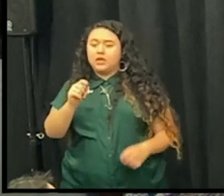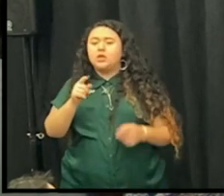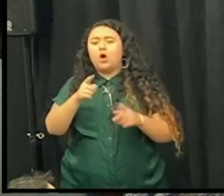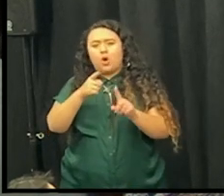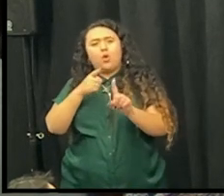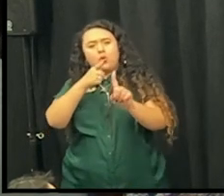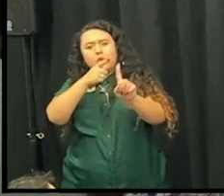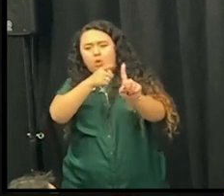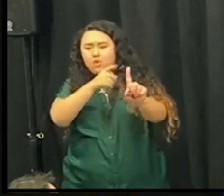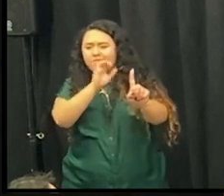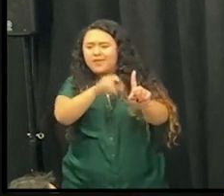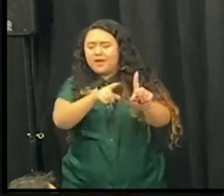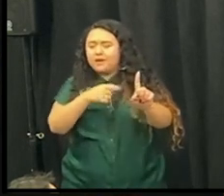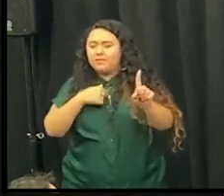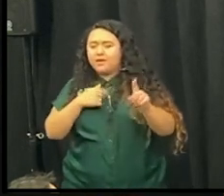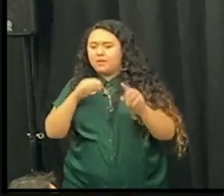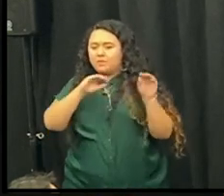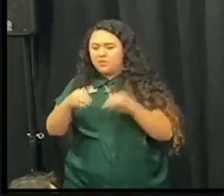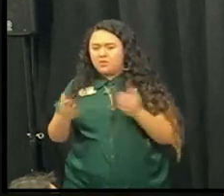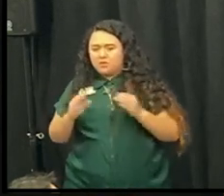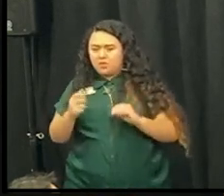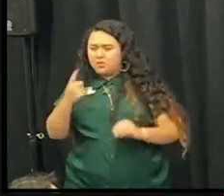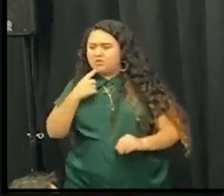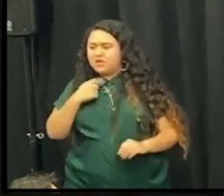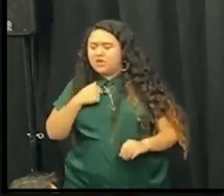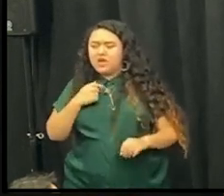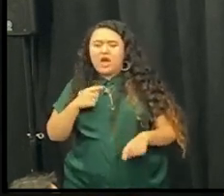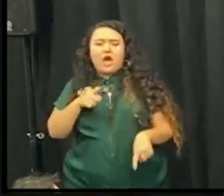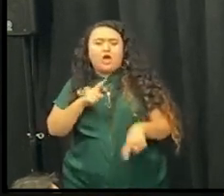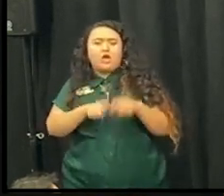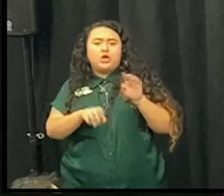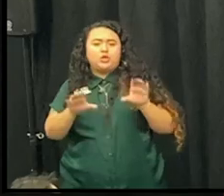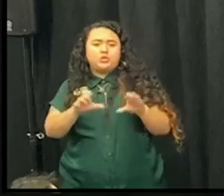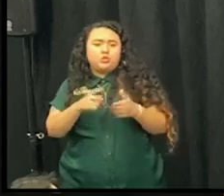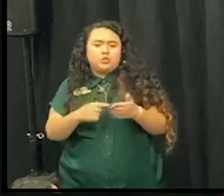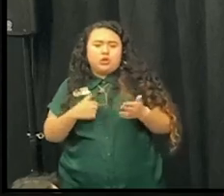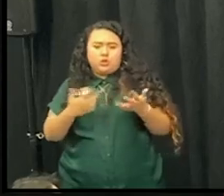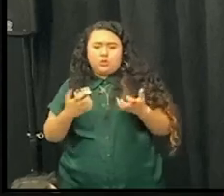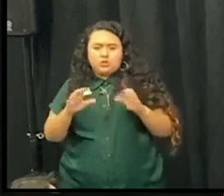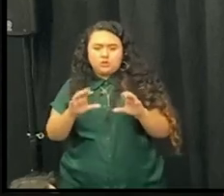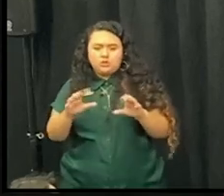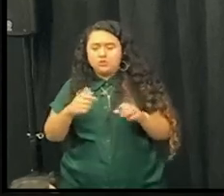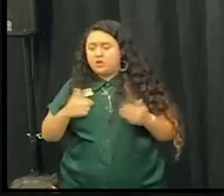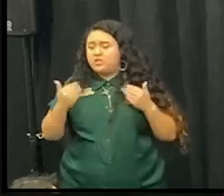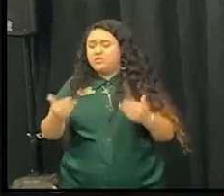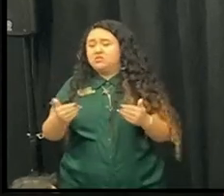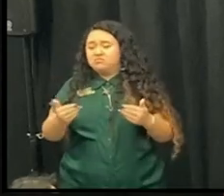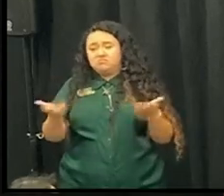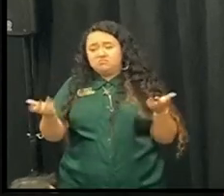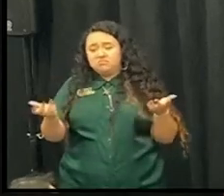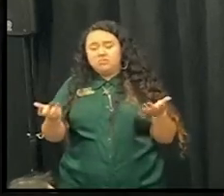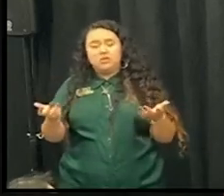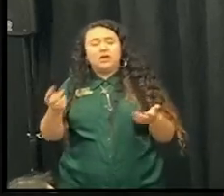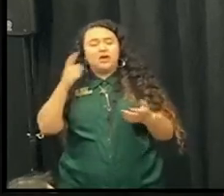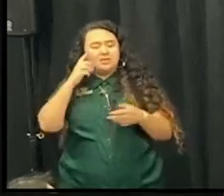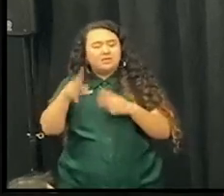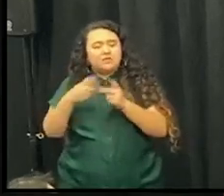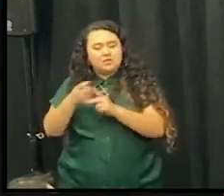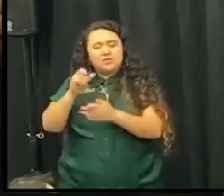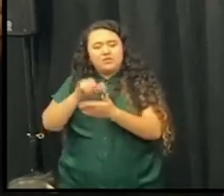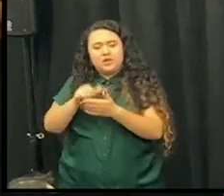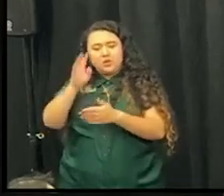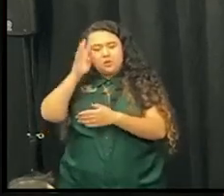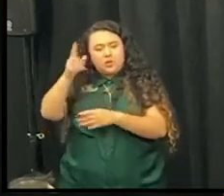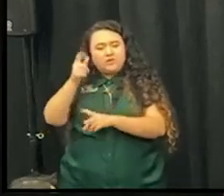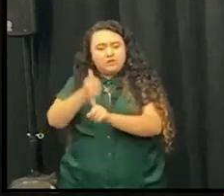work towards. But when I moved here, no one told me that I couldn't do the thing that I wanted to do. Okay. So I did it. So I think that there's a version of that where you create